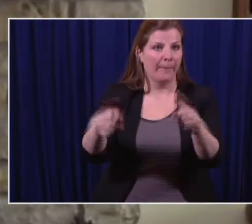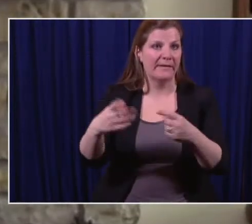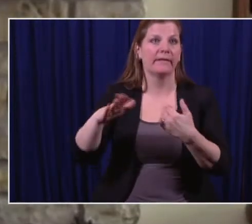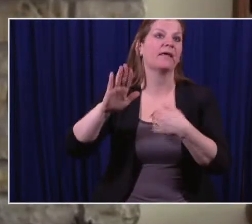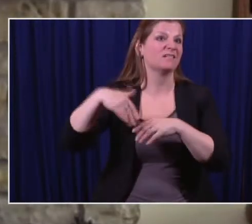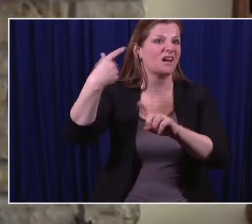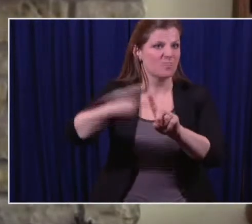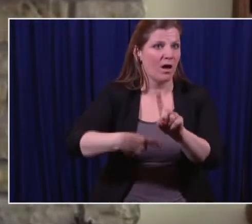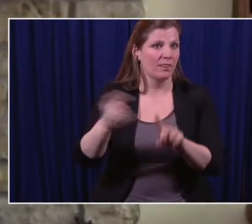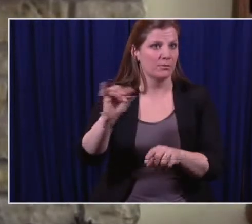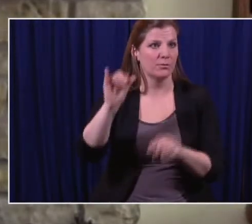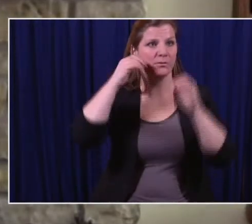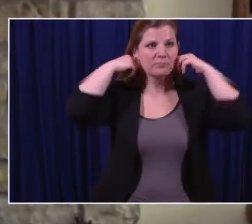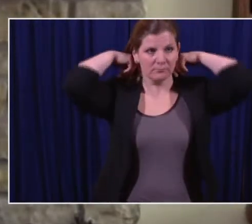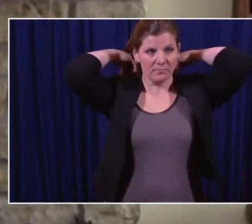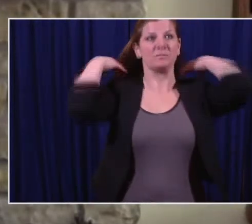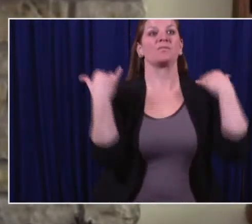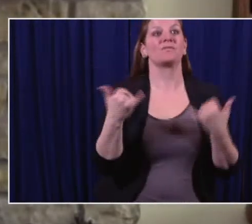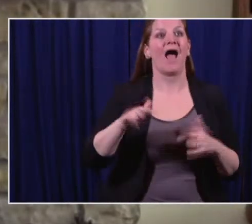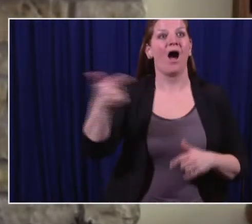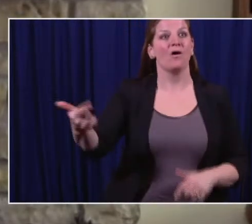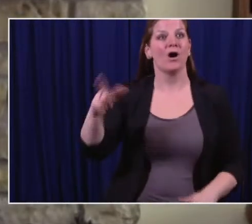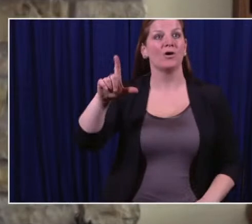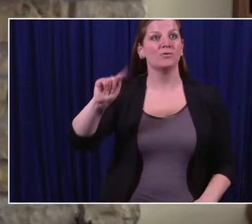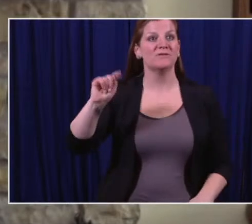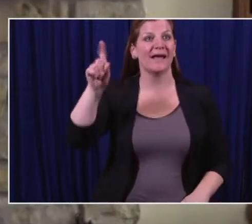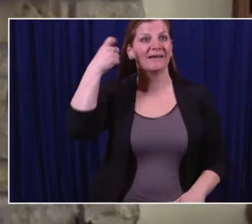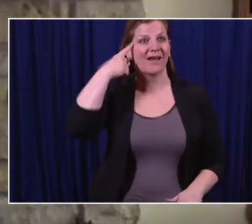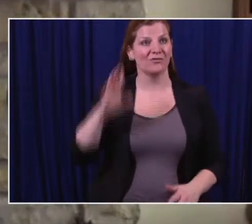go to the Lieutenant Governor. Lieutenant Governor.